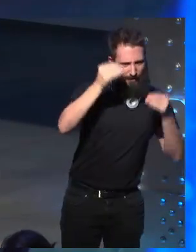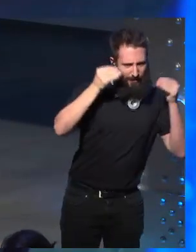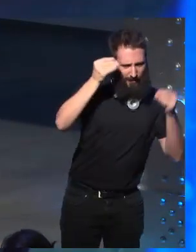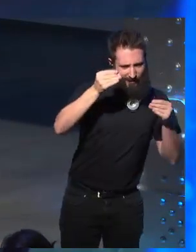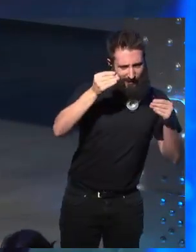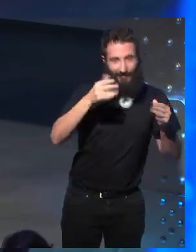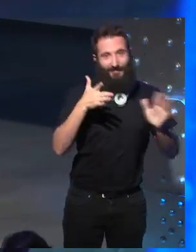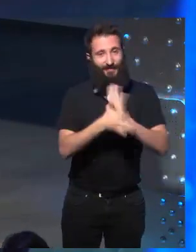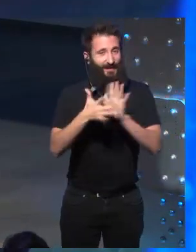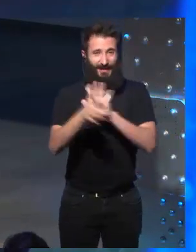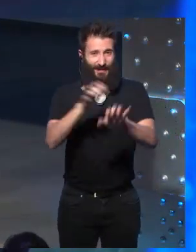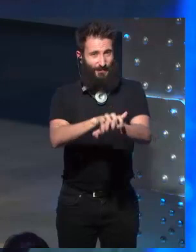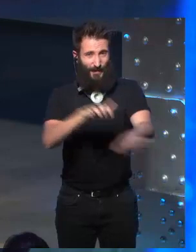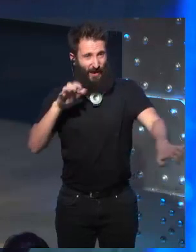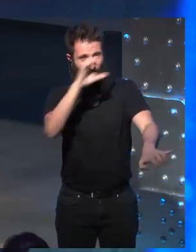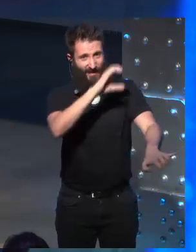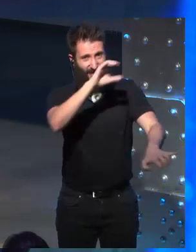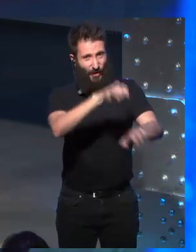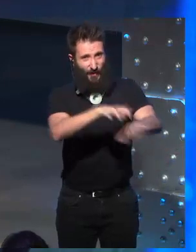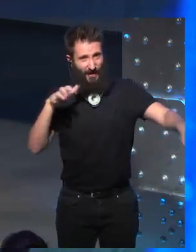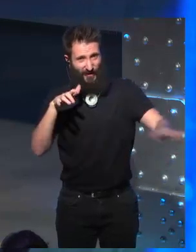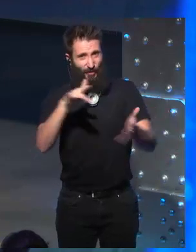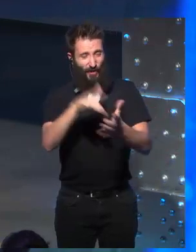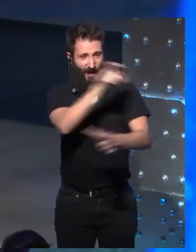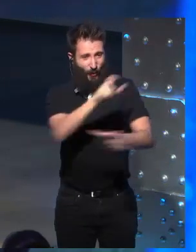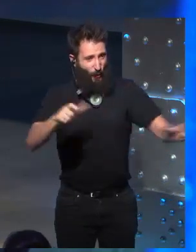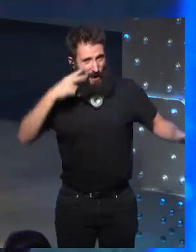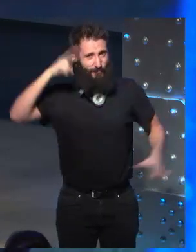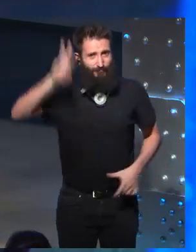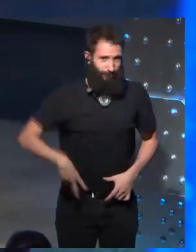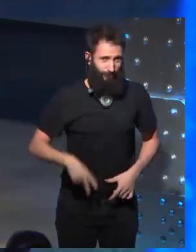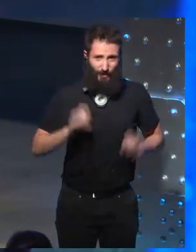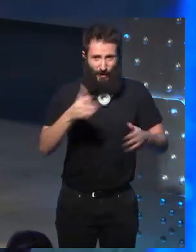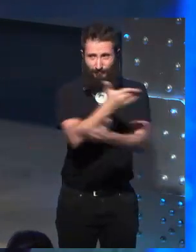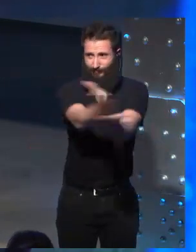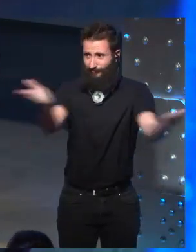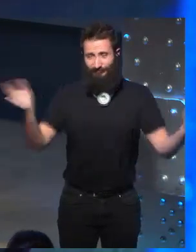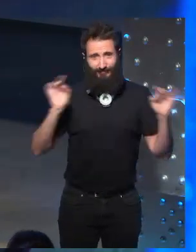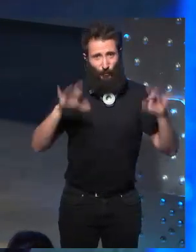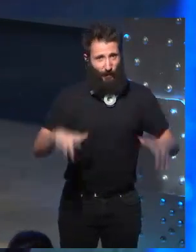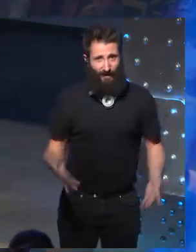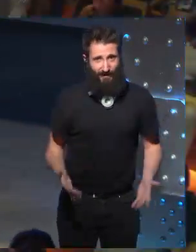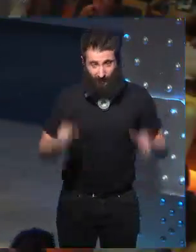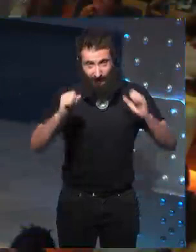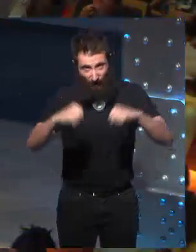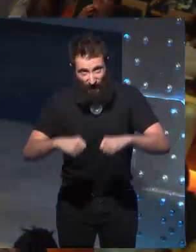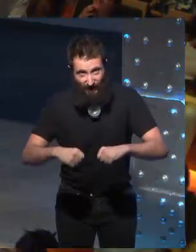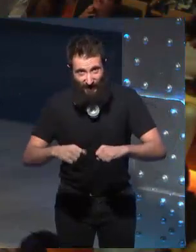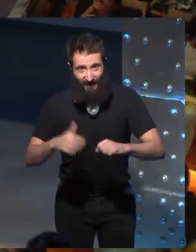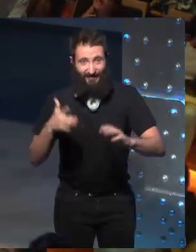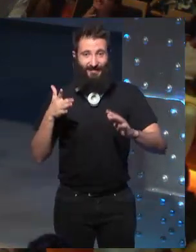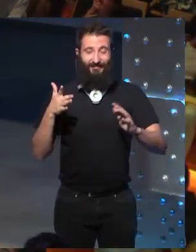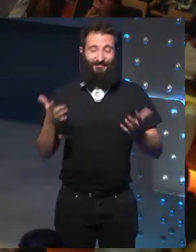most scientists are humans like the others. Okay? I'd put it this way. So,